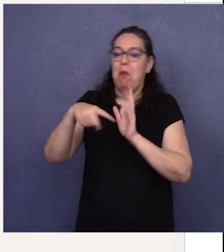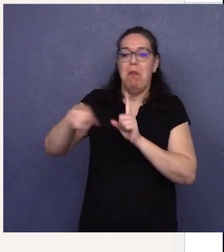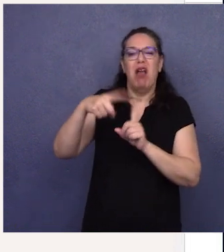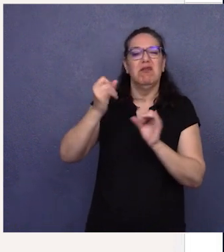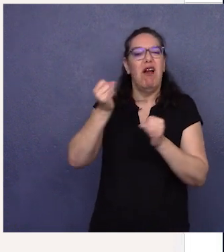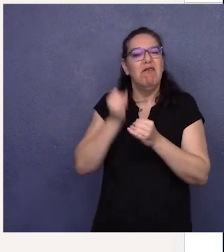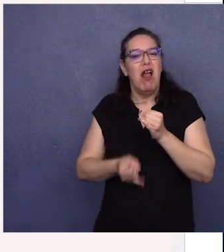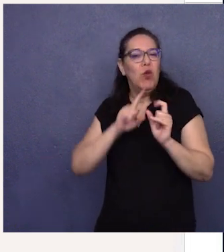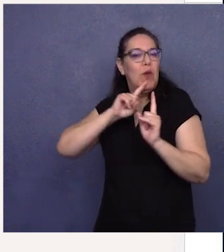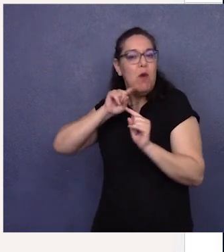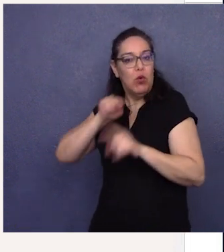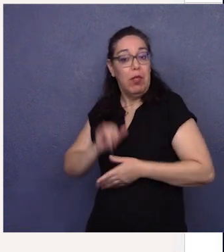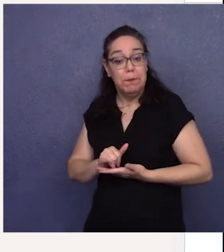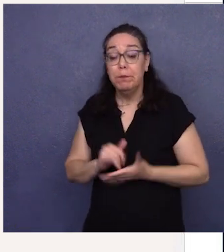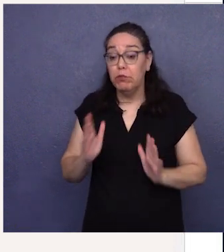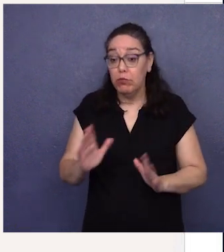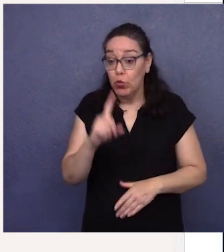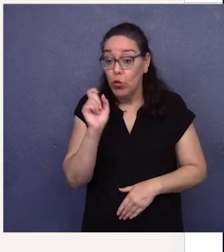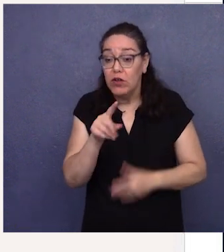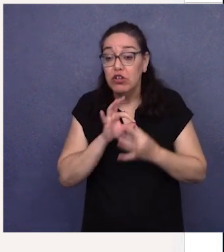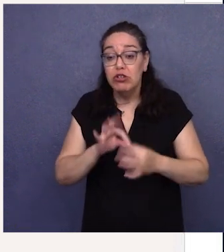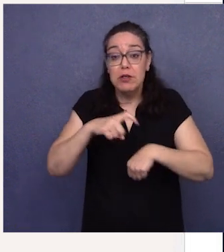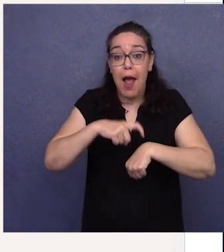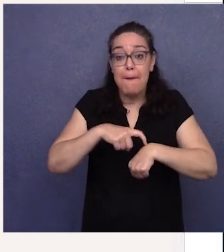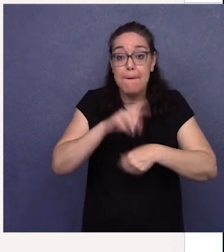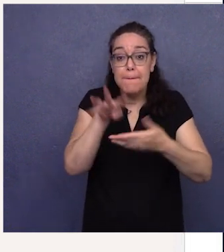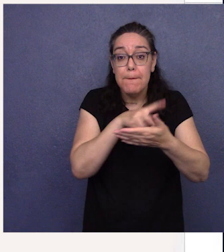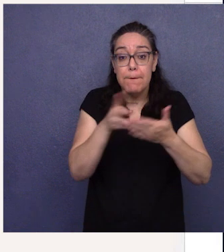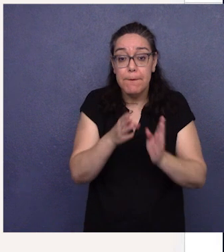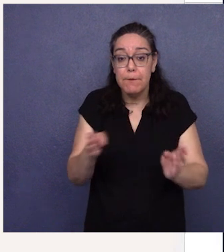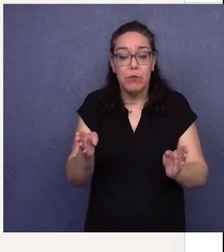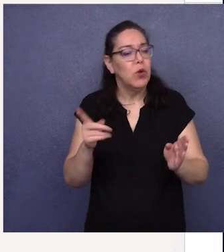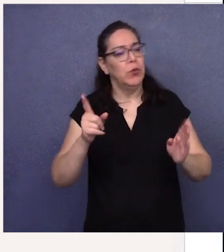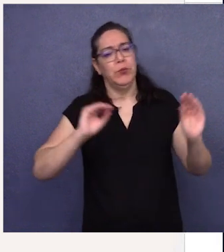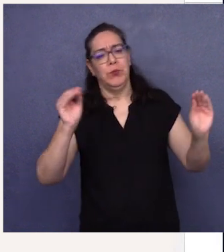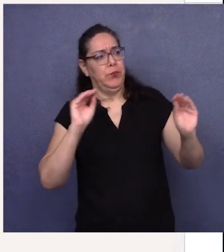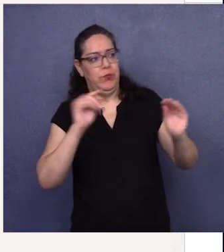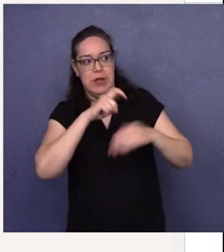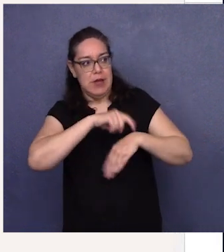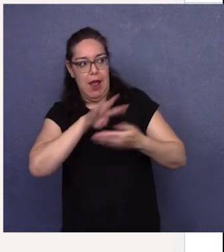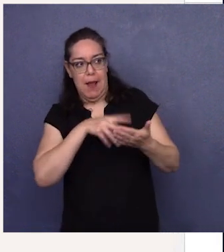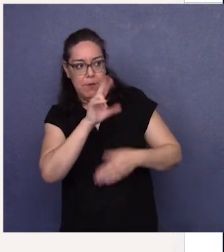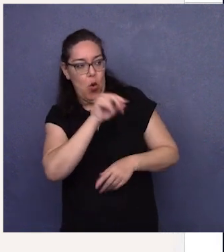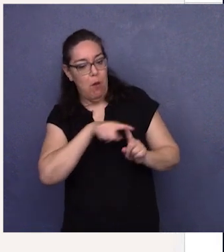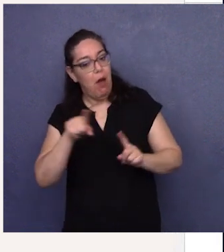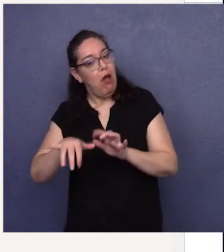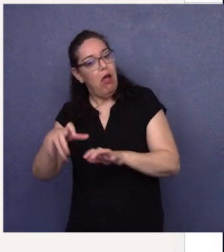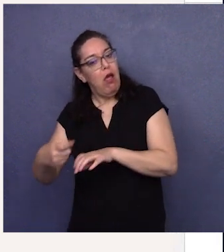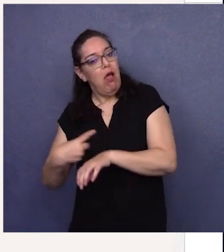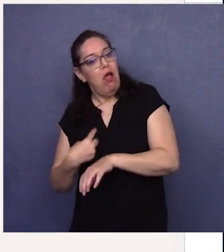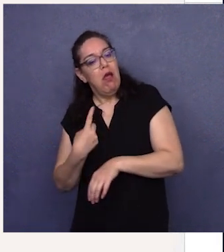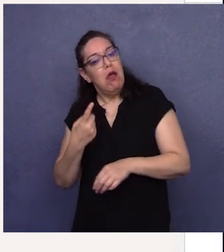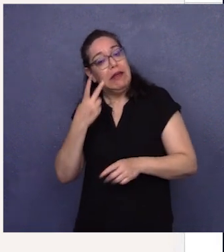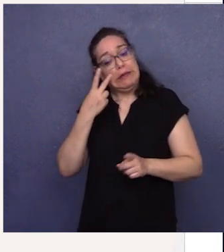Any questions about the timeline? So yeah, no question about the timeline, but in the chat, Pat asks, it says,